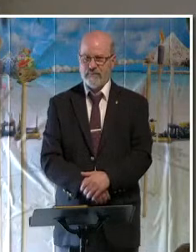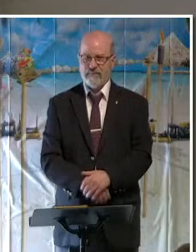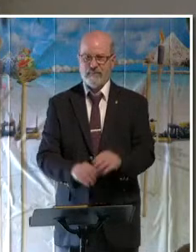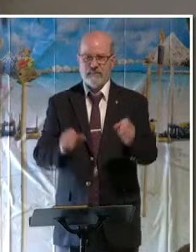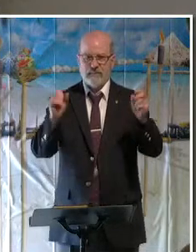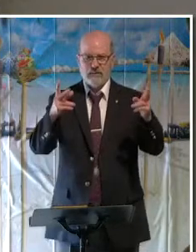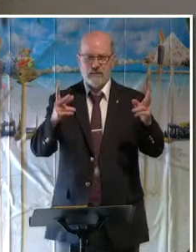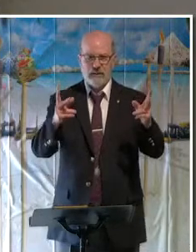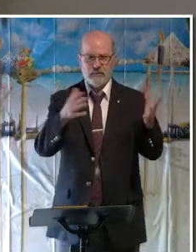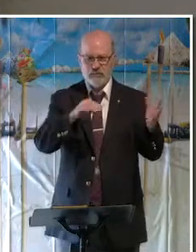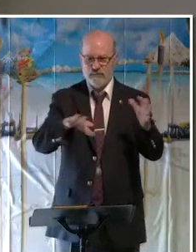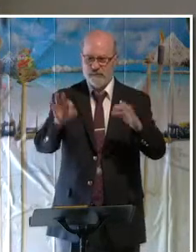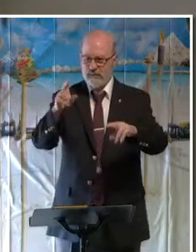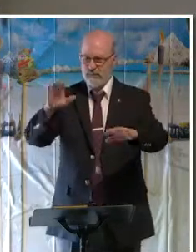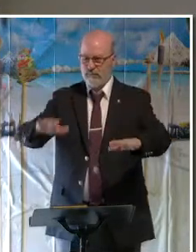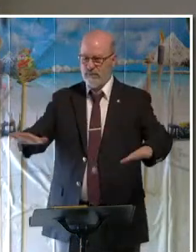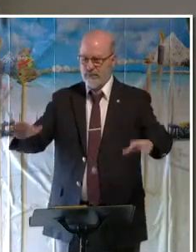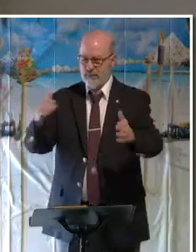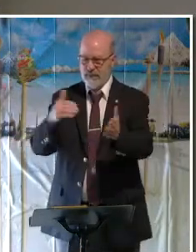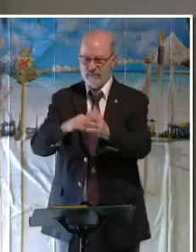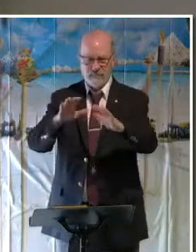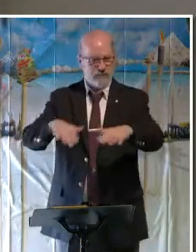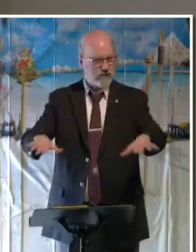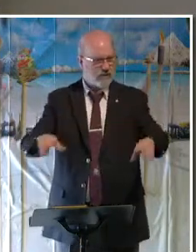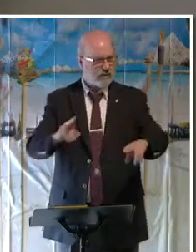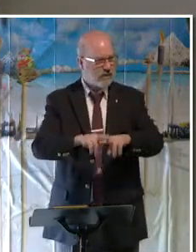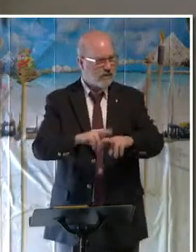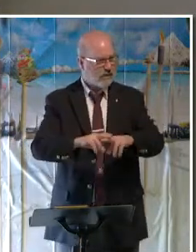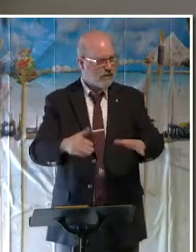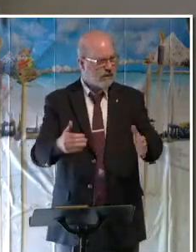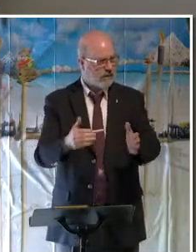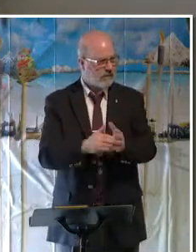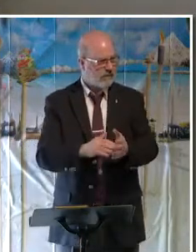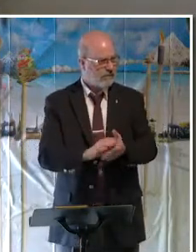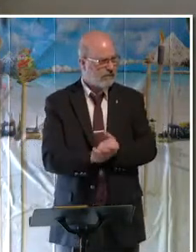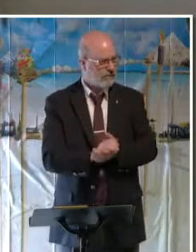All right, you may find your seat again.